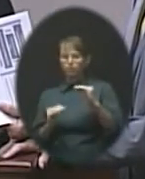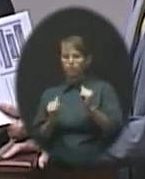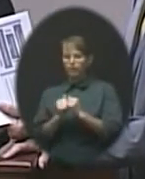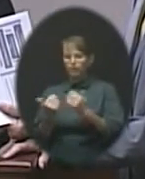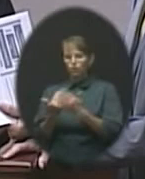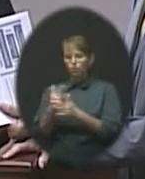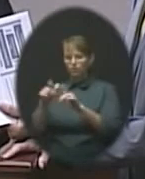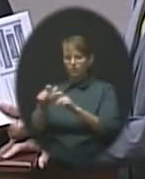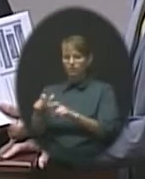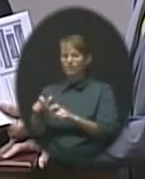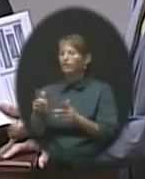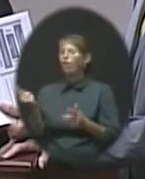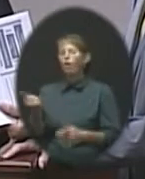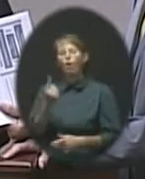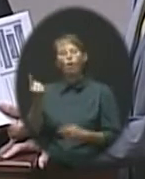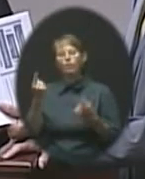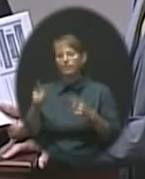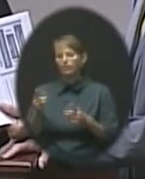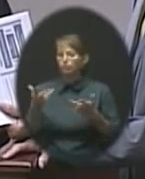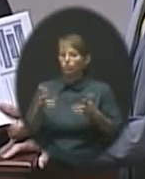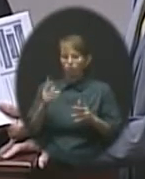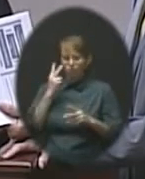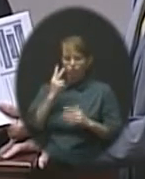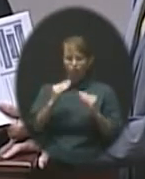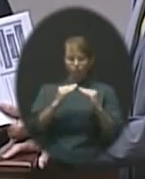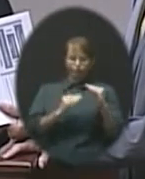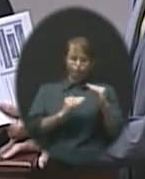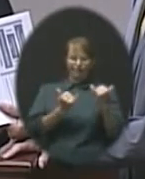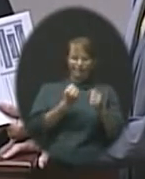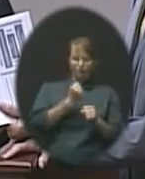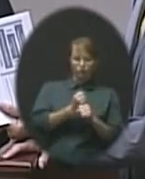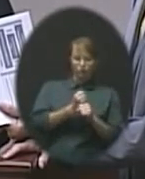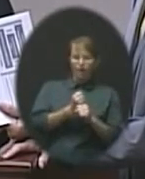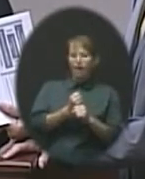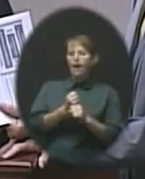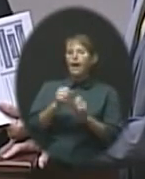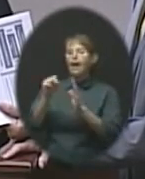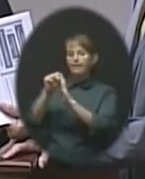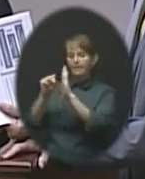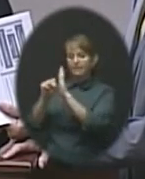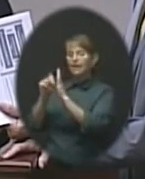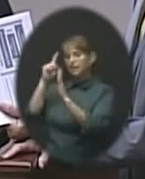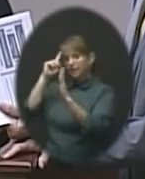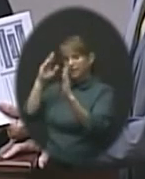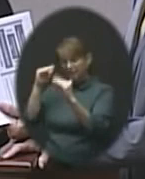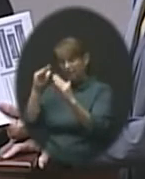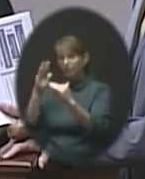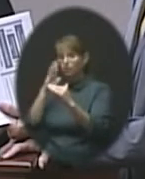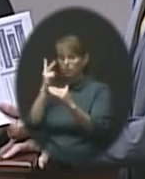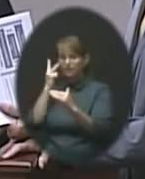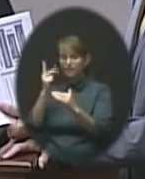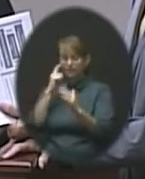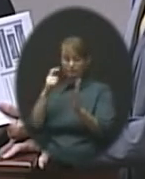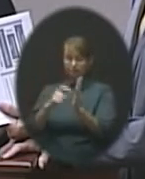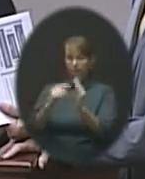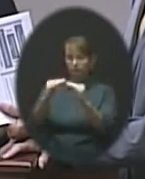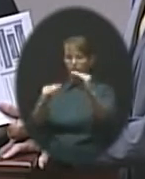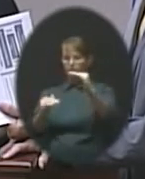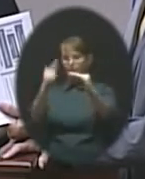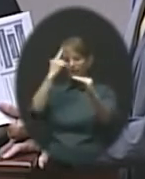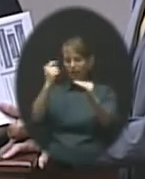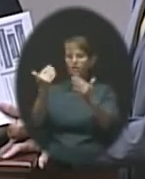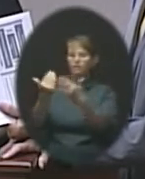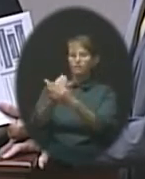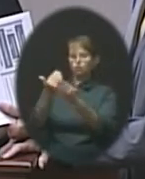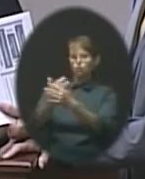bit of a drop this year. And the state is anticipating that we will see a drop because of the new assessments, because they're covering different content, they're